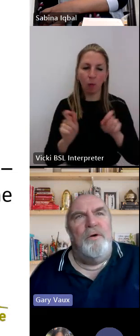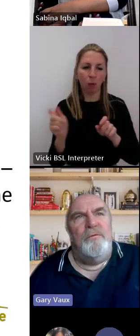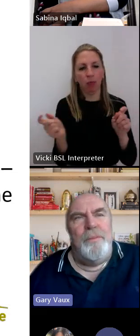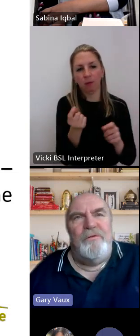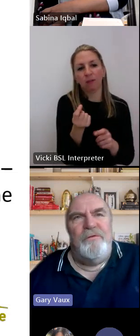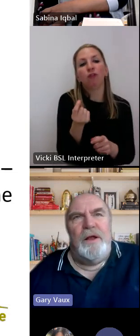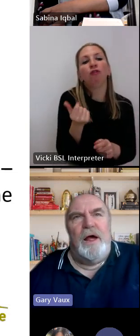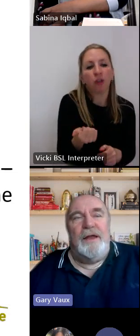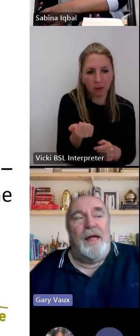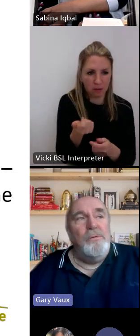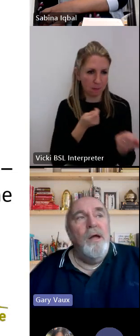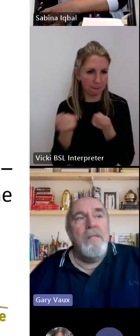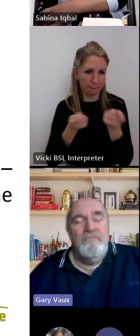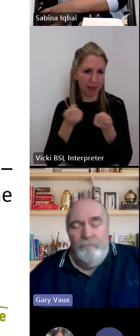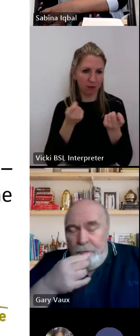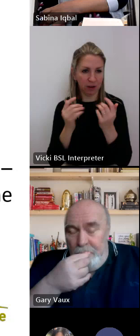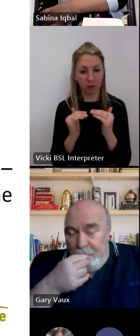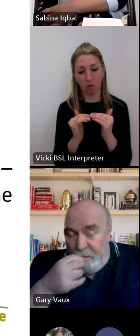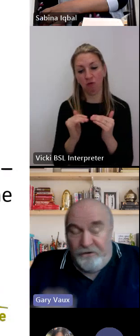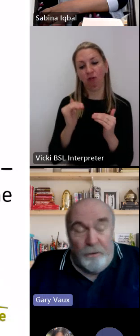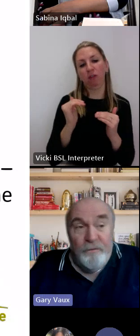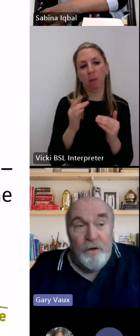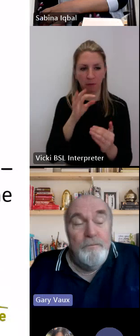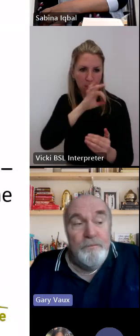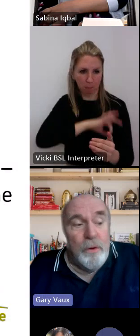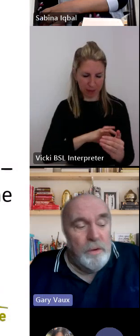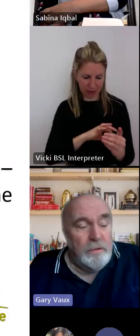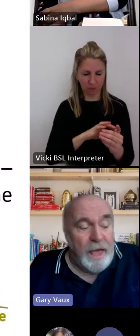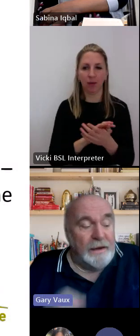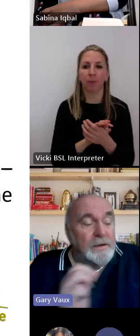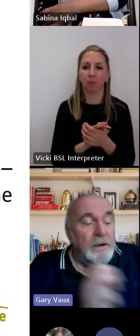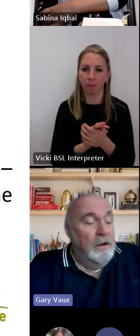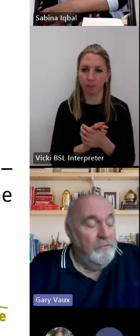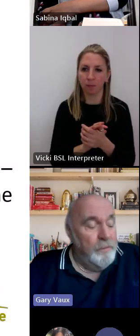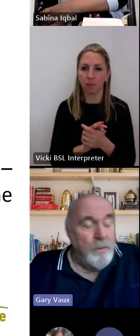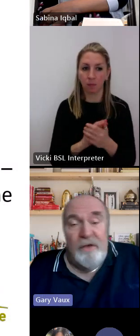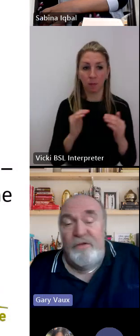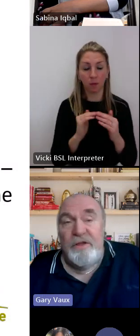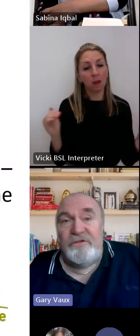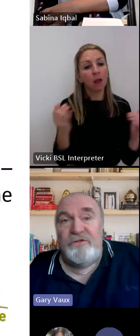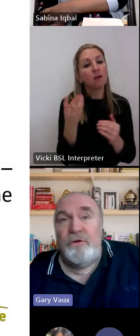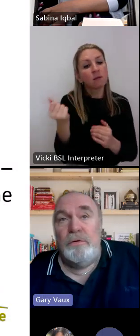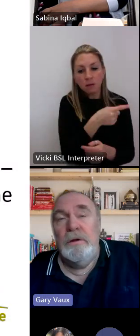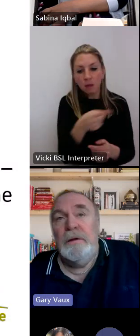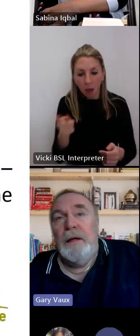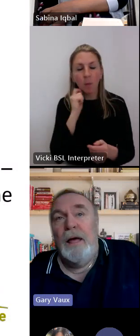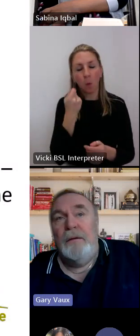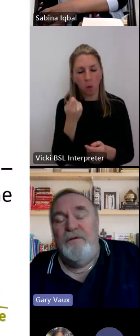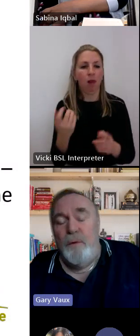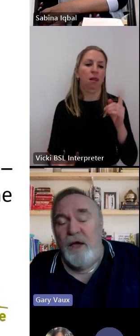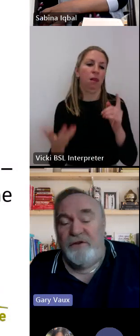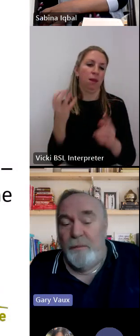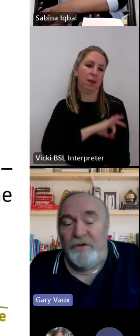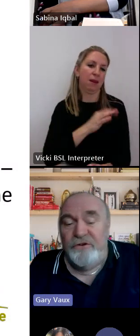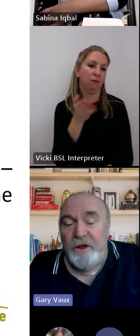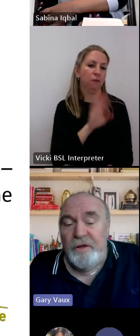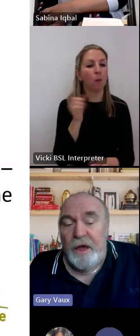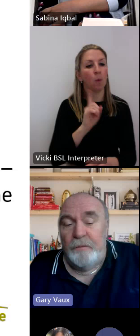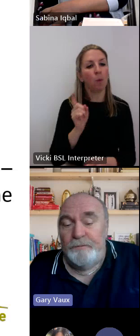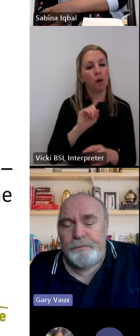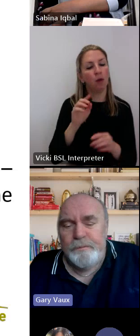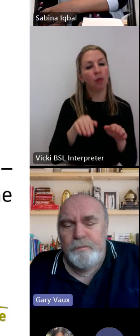just above the benefit line. Now, some of them will gain from the rise in the national living wage I